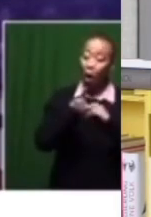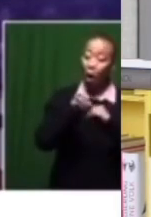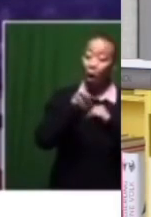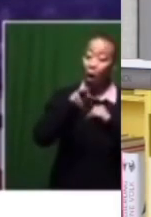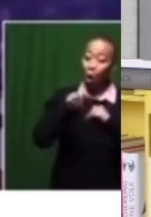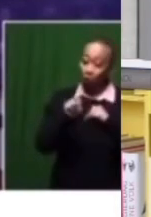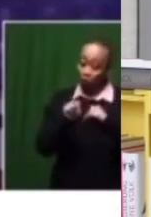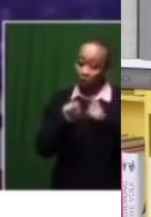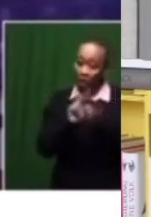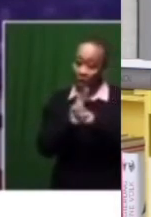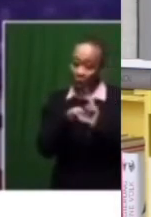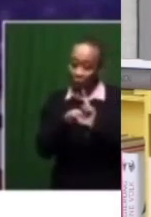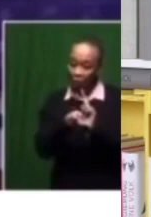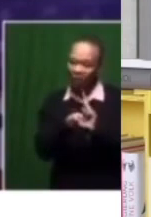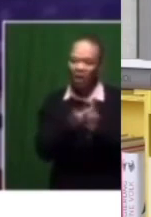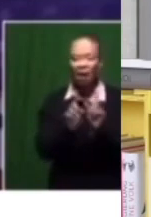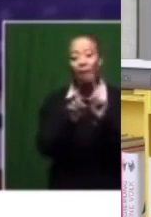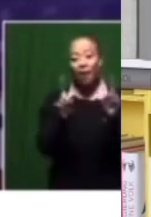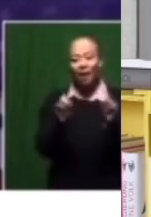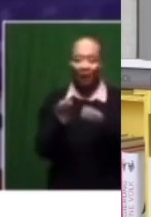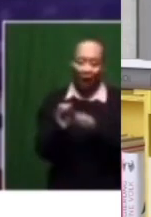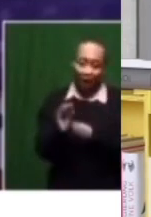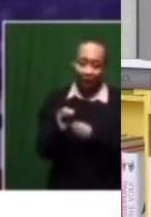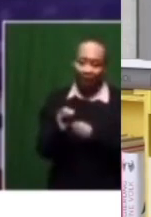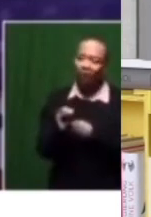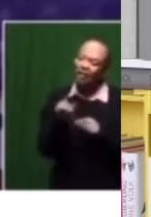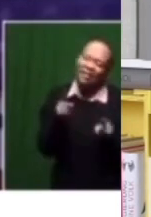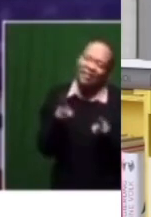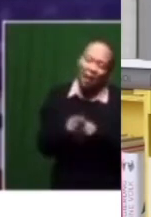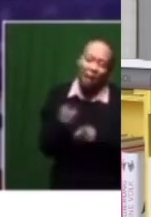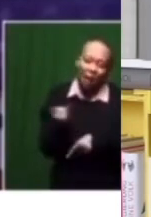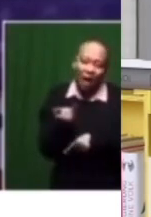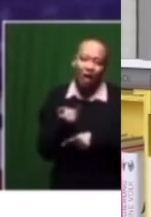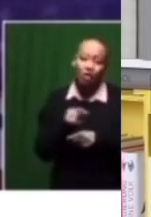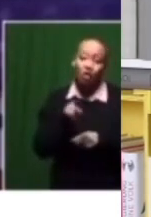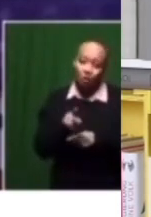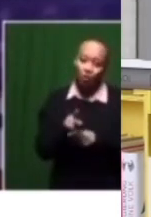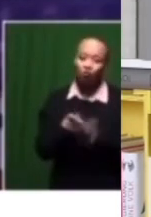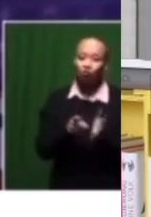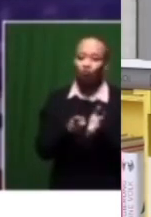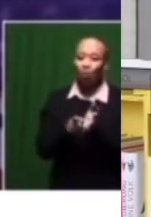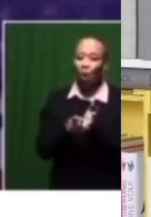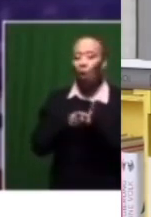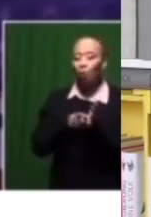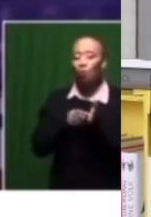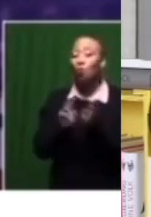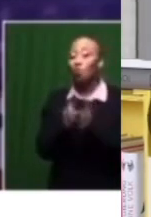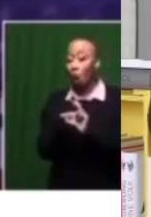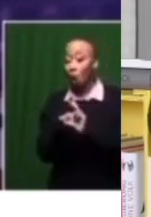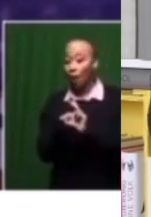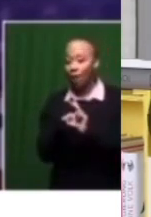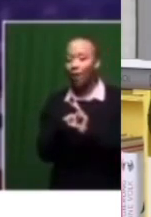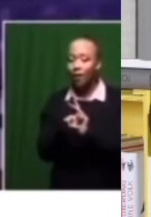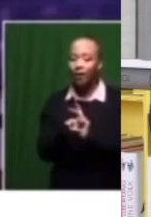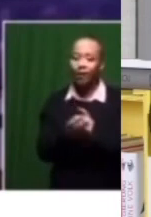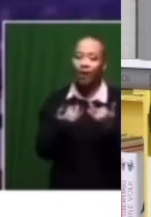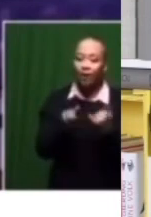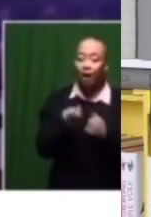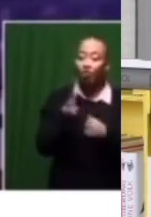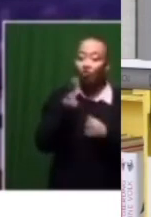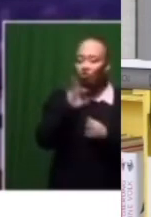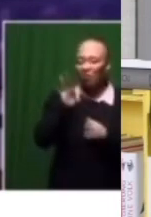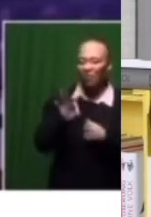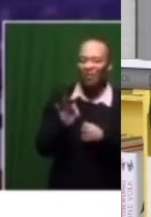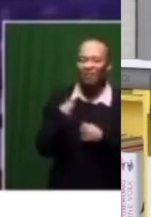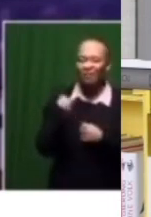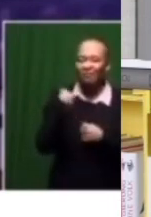a finance model when you're taking a finance. So it comes at an interest rate of about 2%.